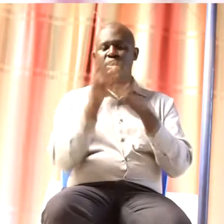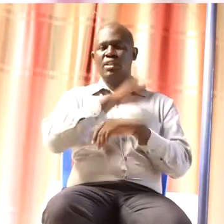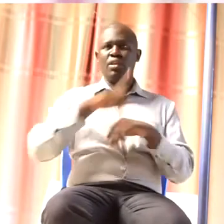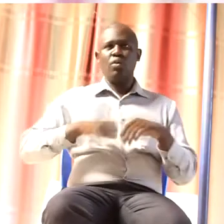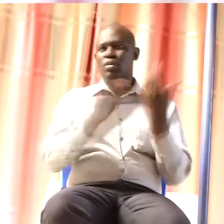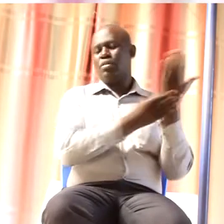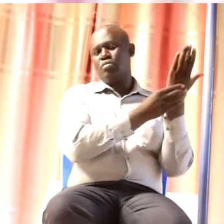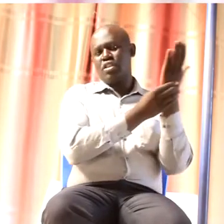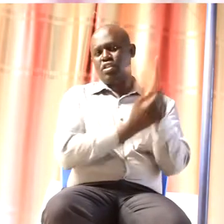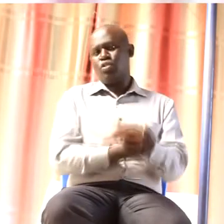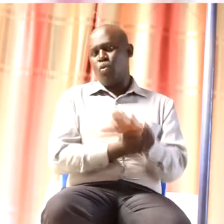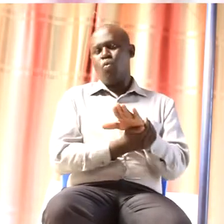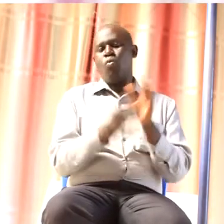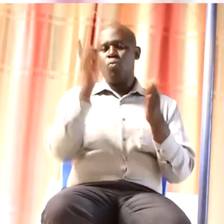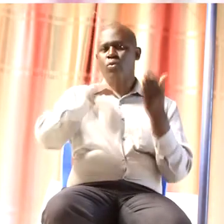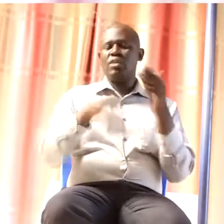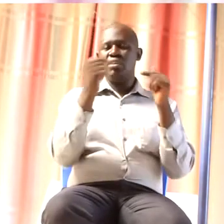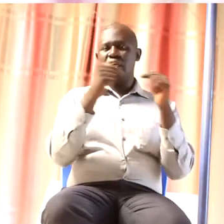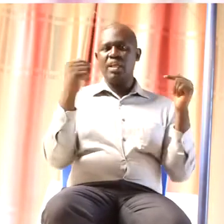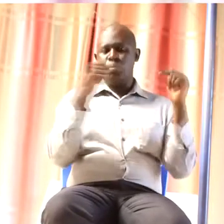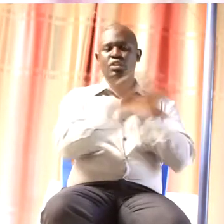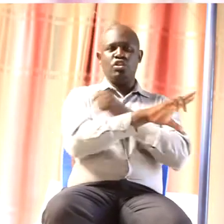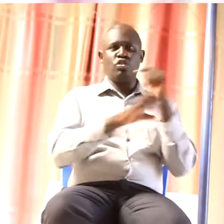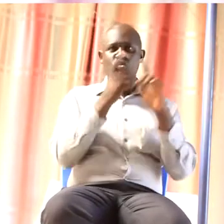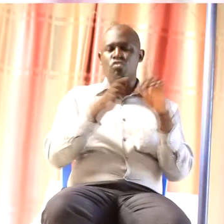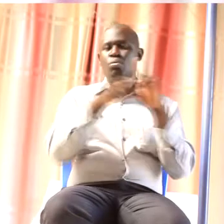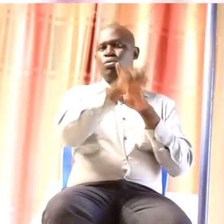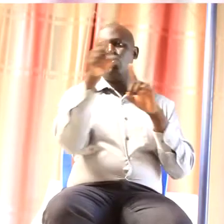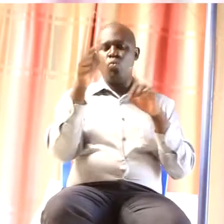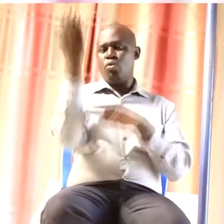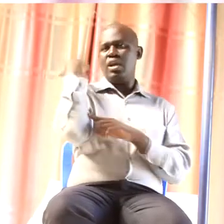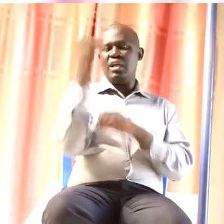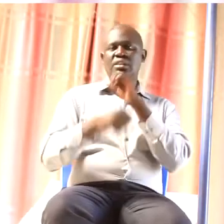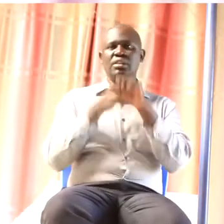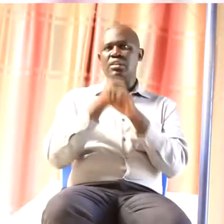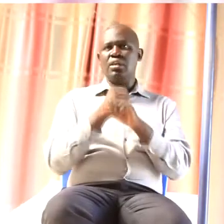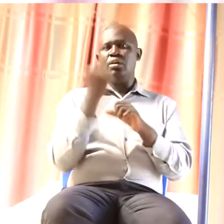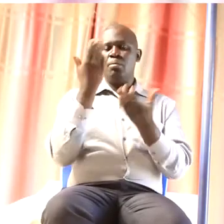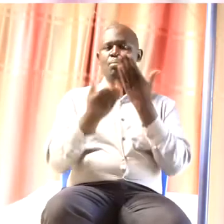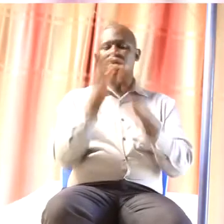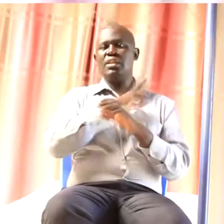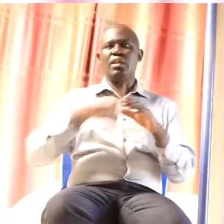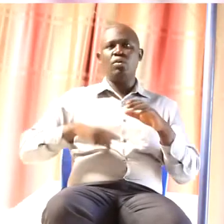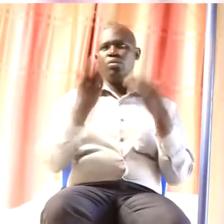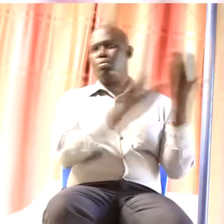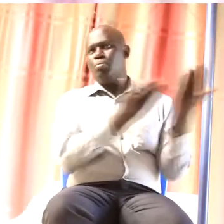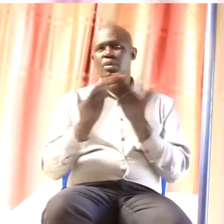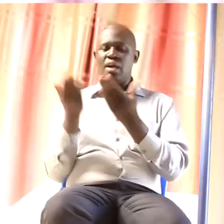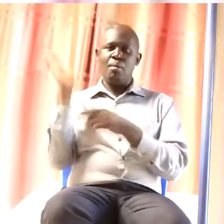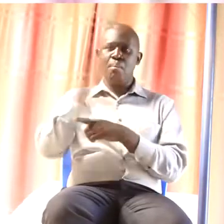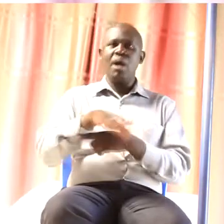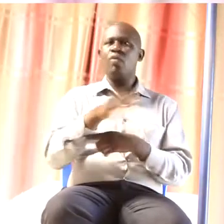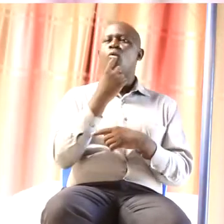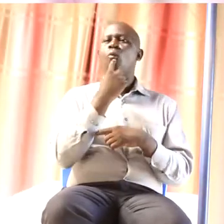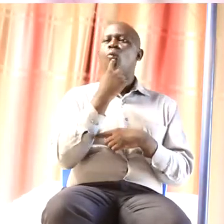restore whatever the enemy stole from you from the last year. May the Lord restore 100%, not